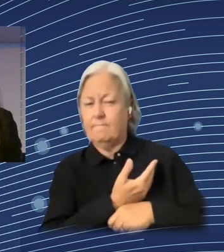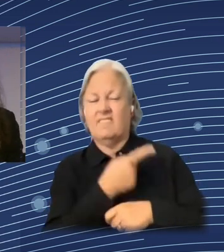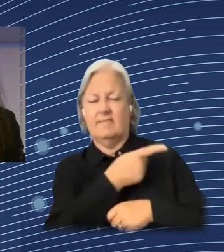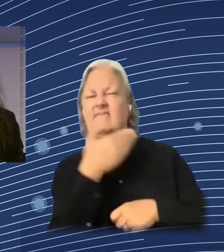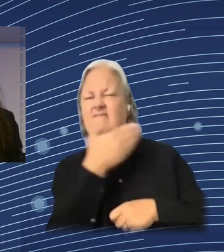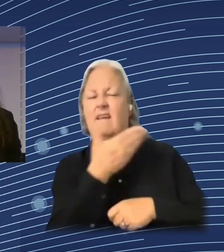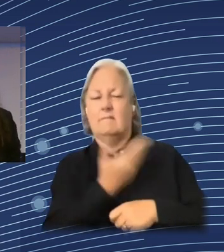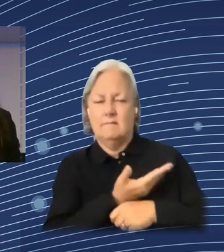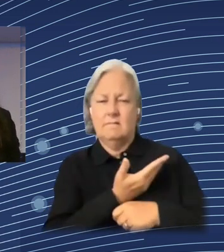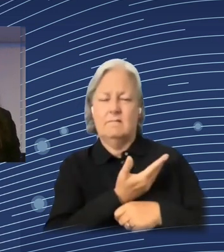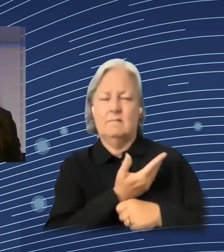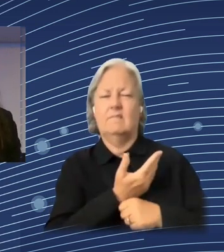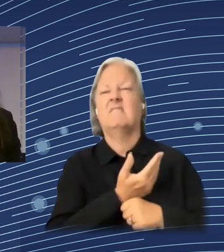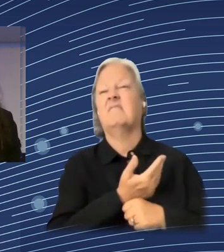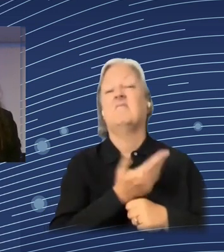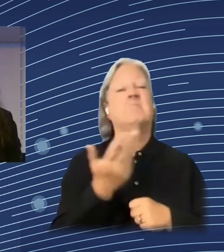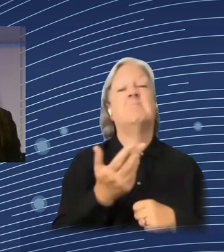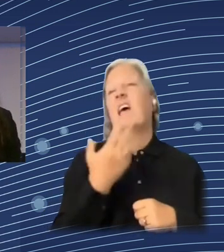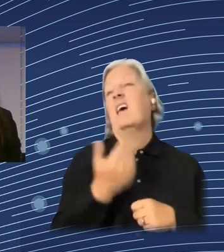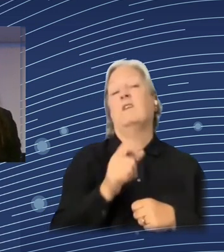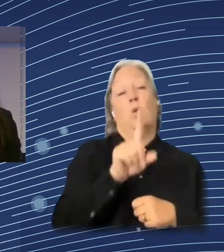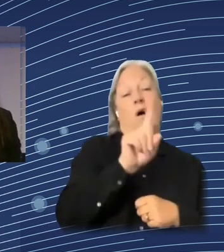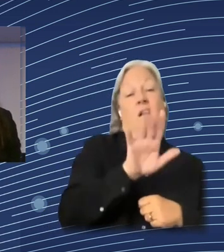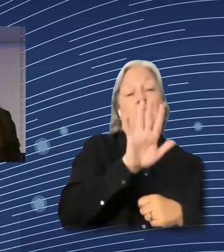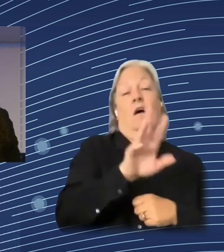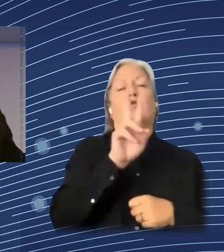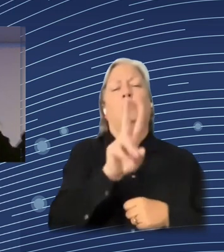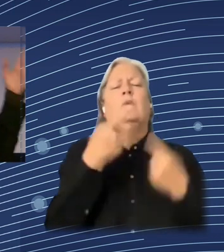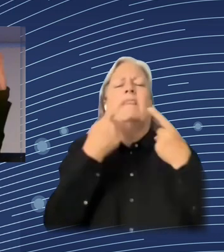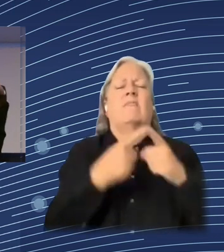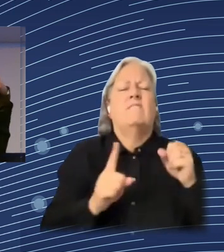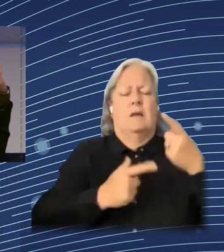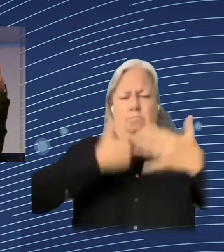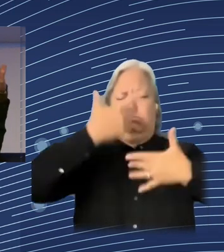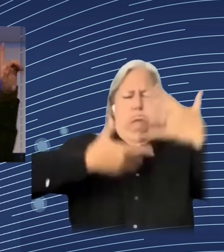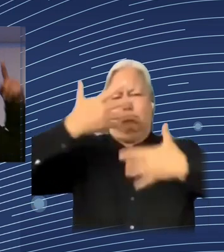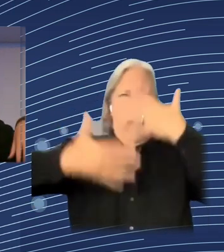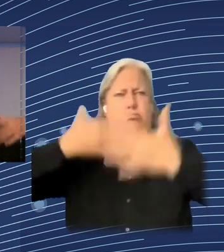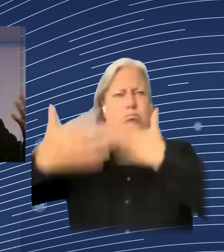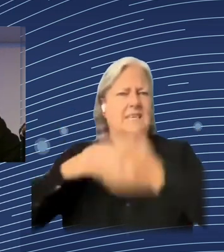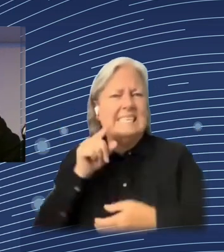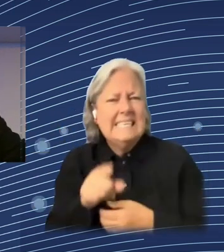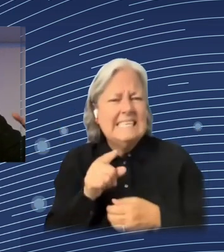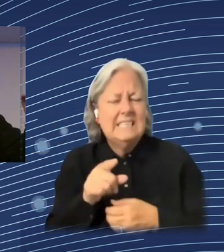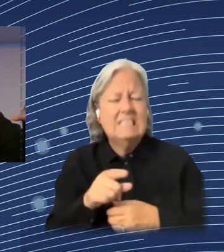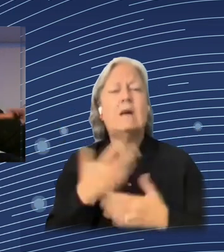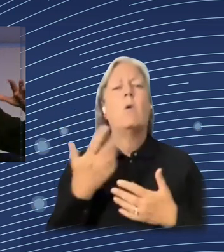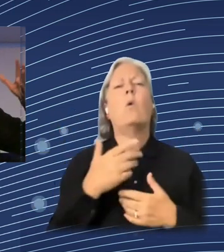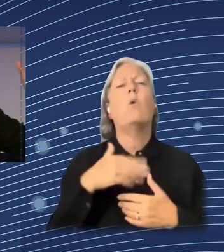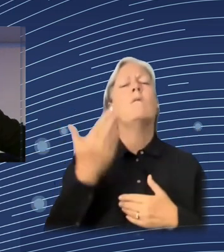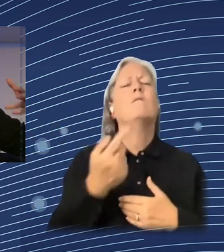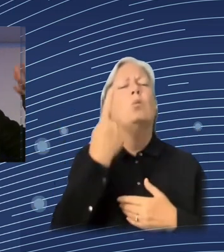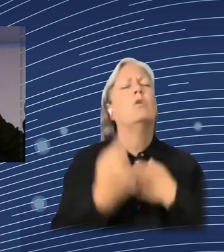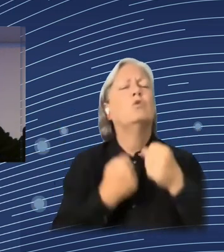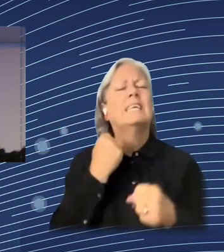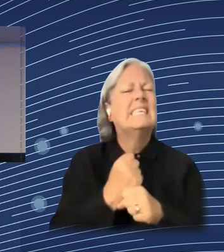have 152 algorithms in the table, and then here we did just like after 1 year of having the algorithm, we just like